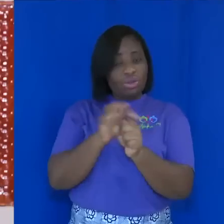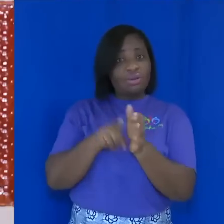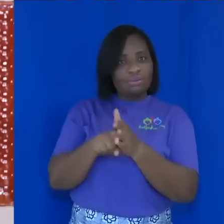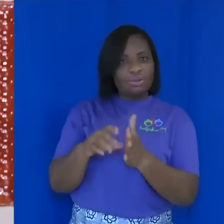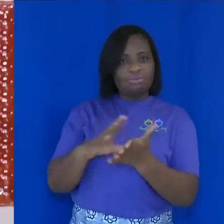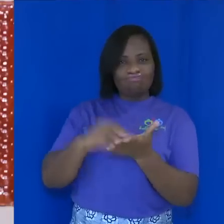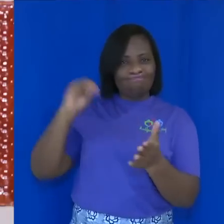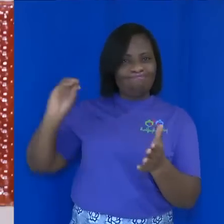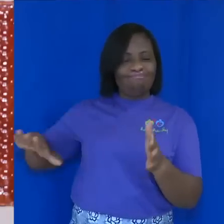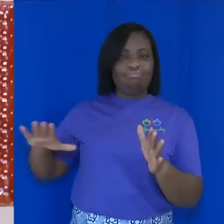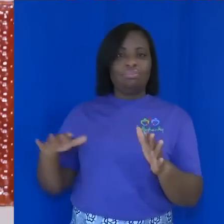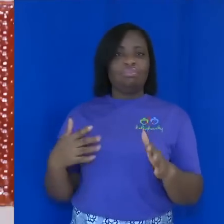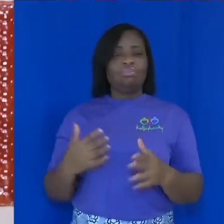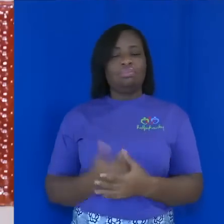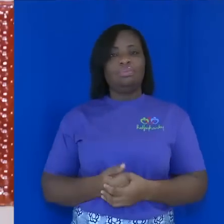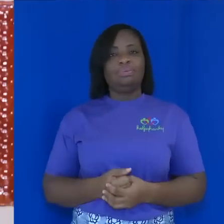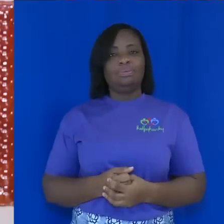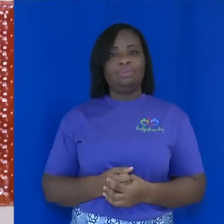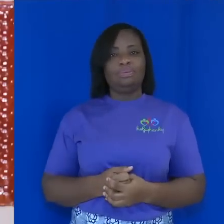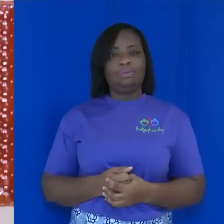aje wonte kura.